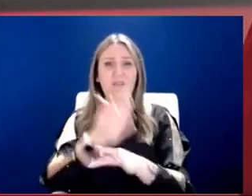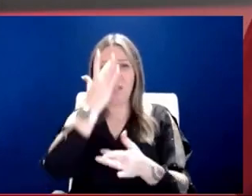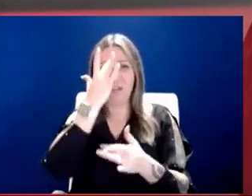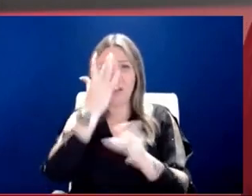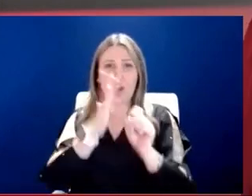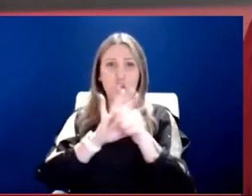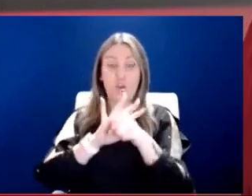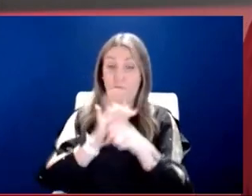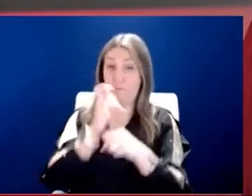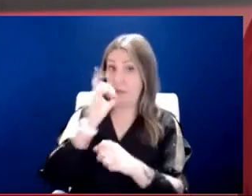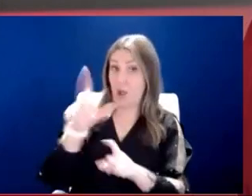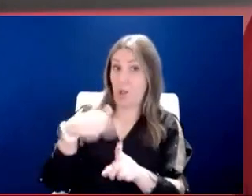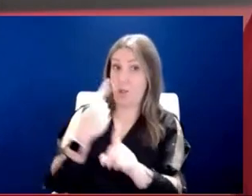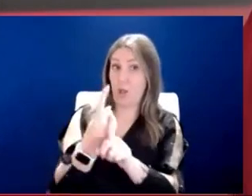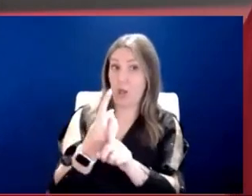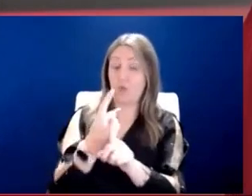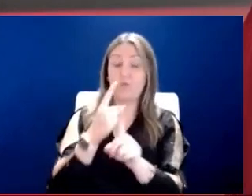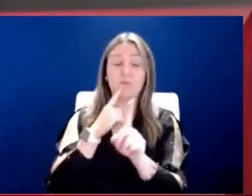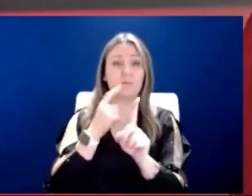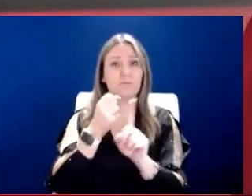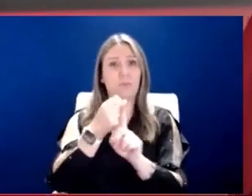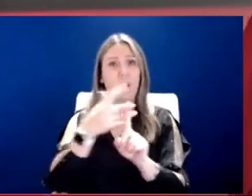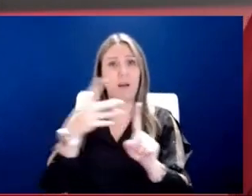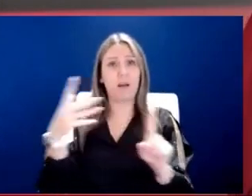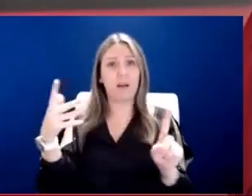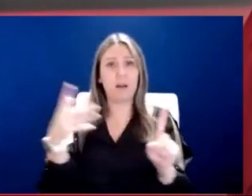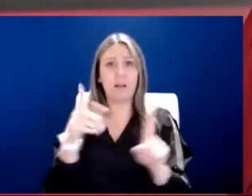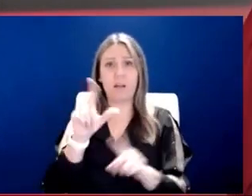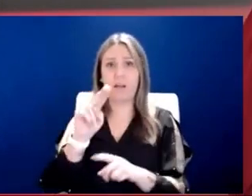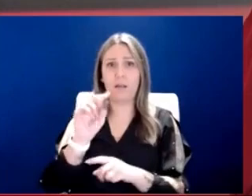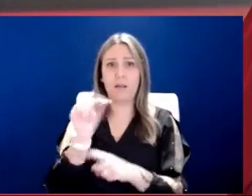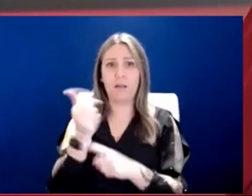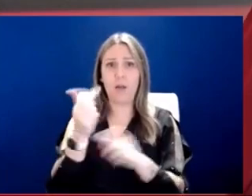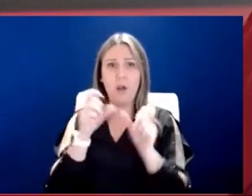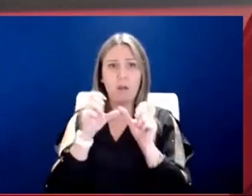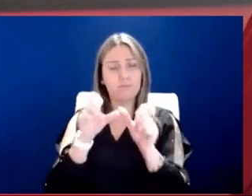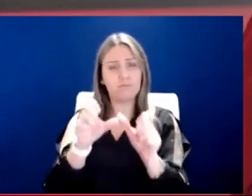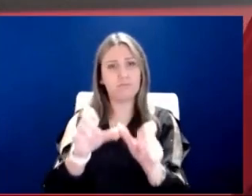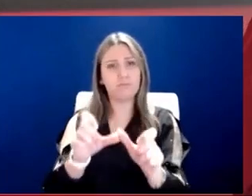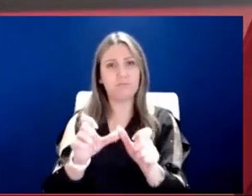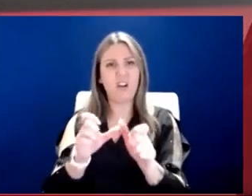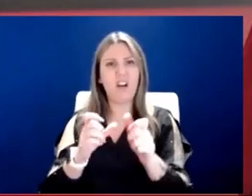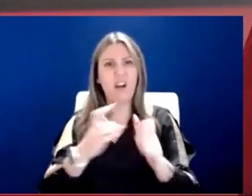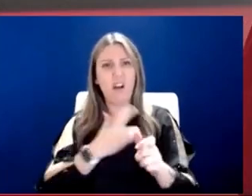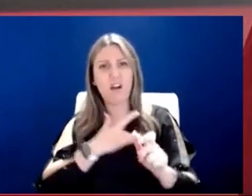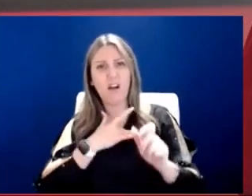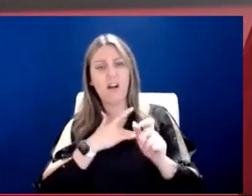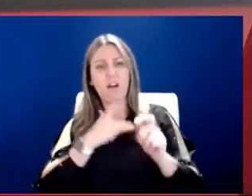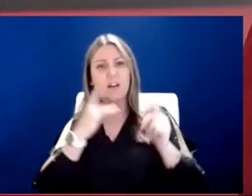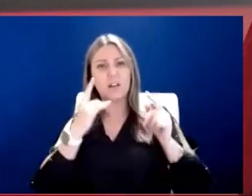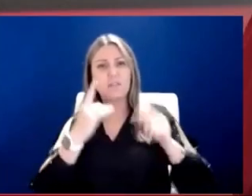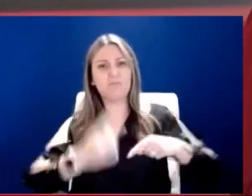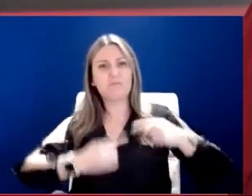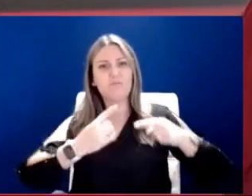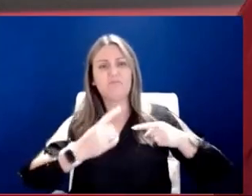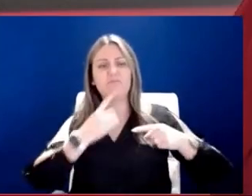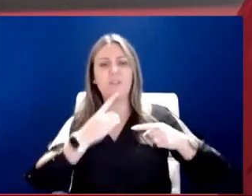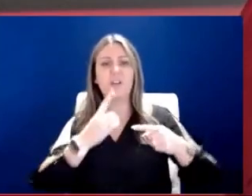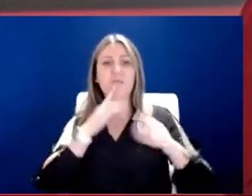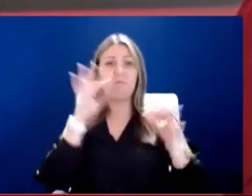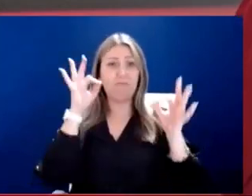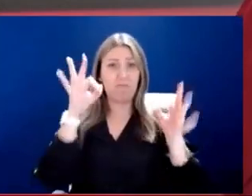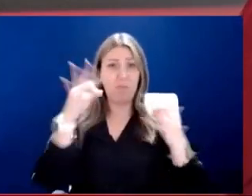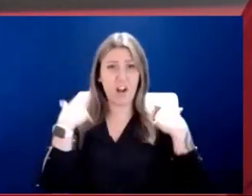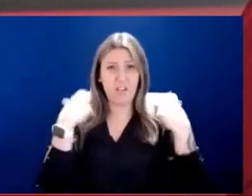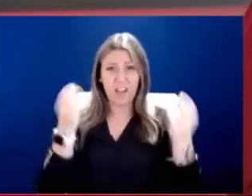a growing number of long haulers who now have heart troubles. And these ladies were in perfect health before they got sick. One was a fitness instructor